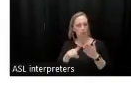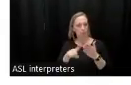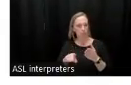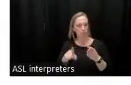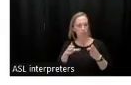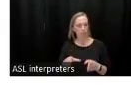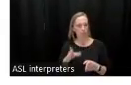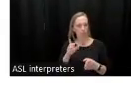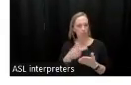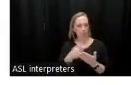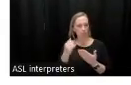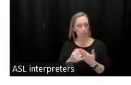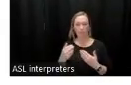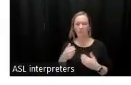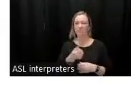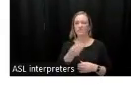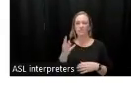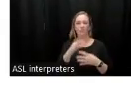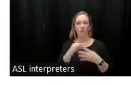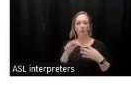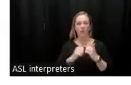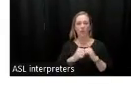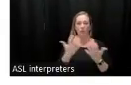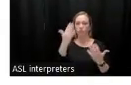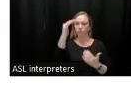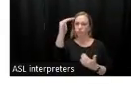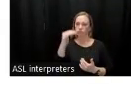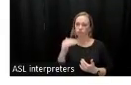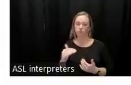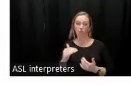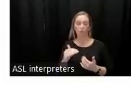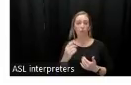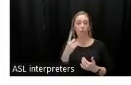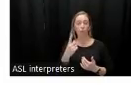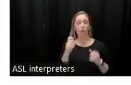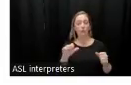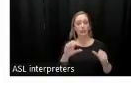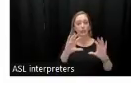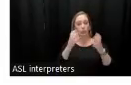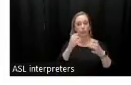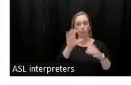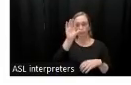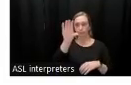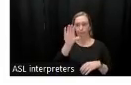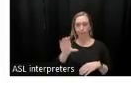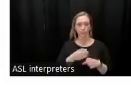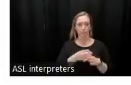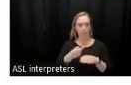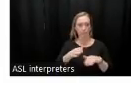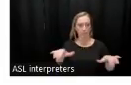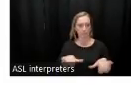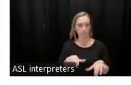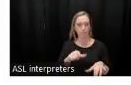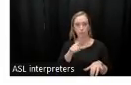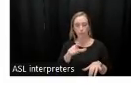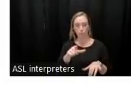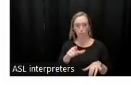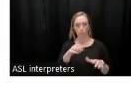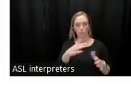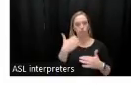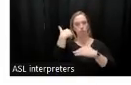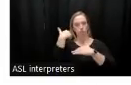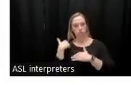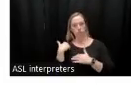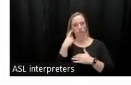options for how you want to organize the document. One way that you can do that is to group it by the main activities that you are undertaking for